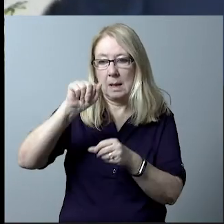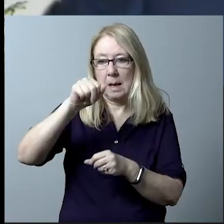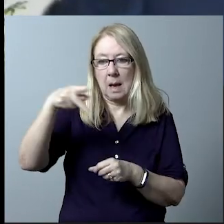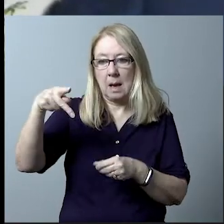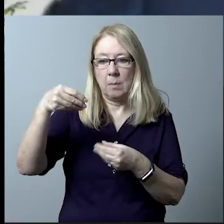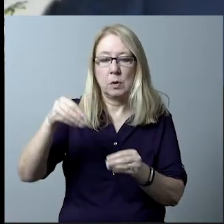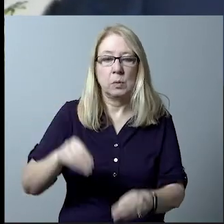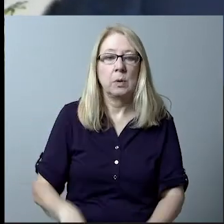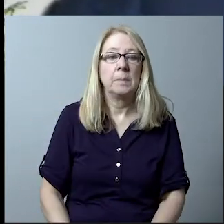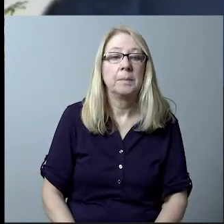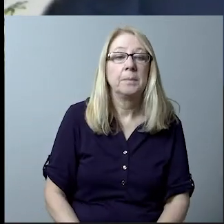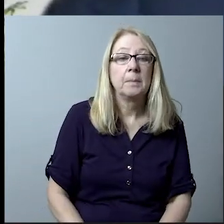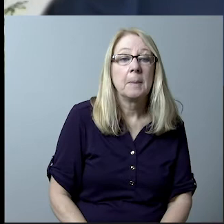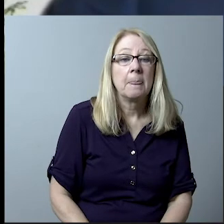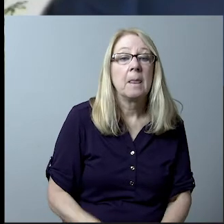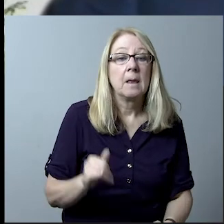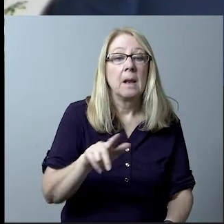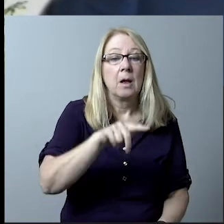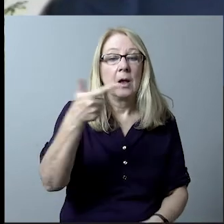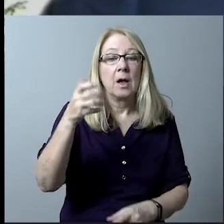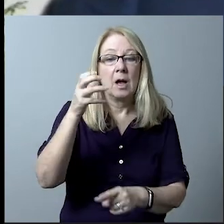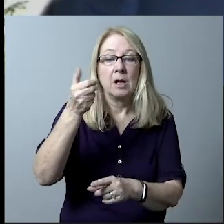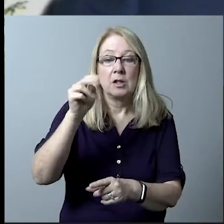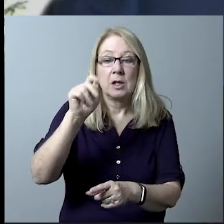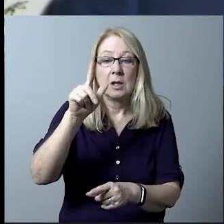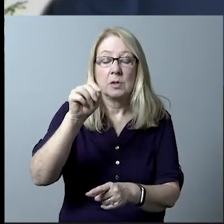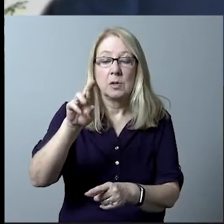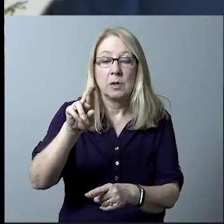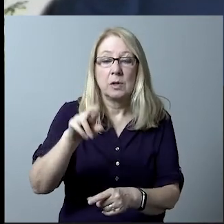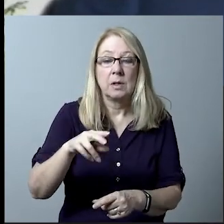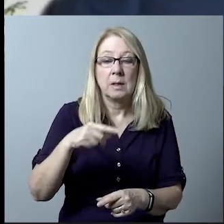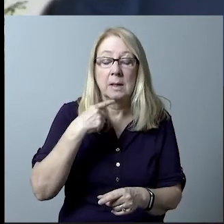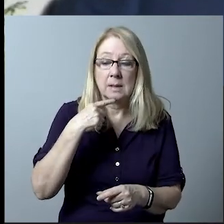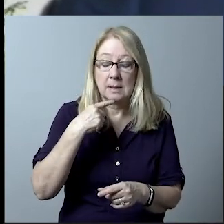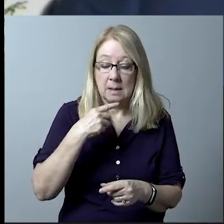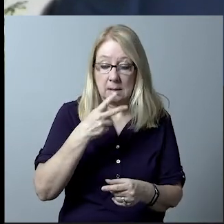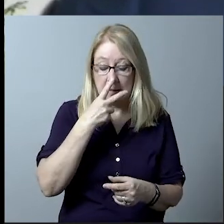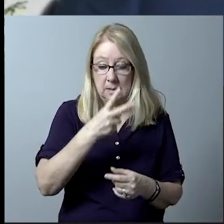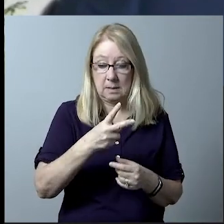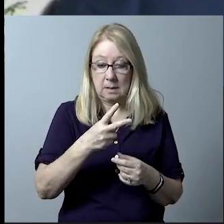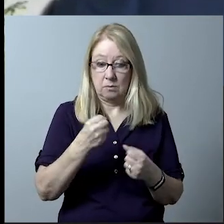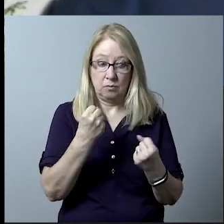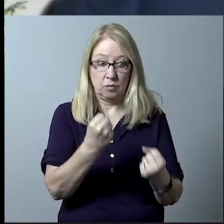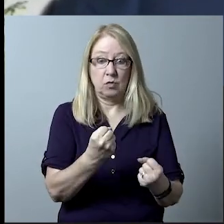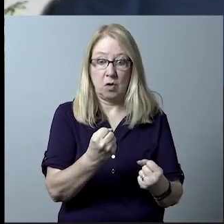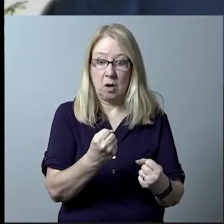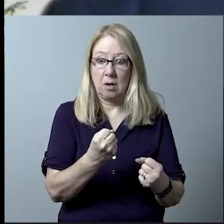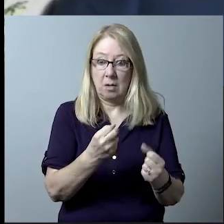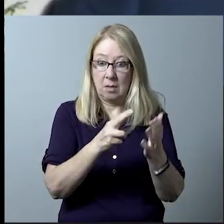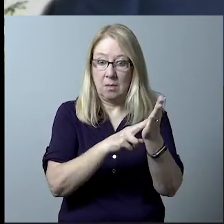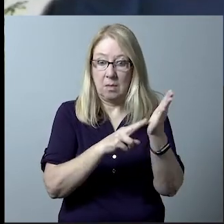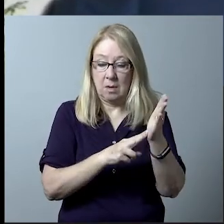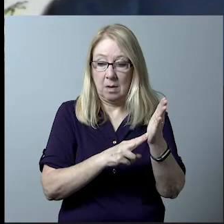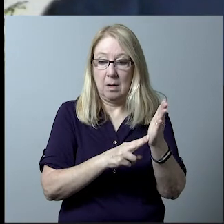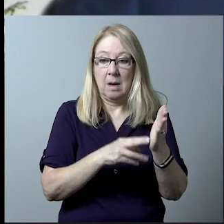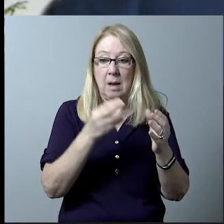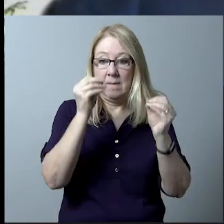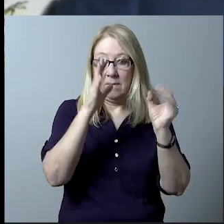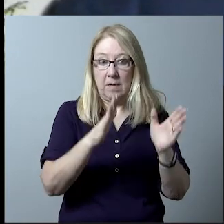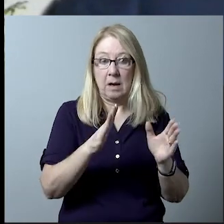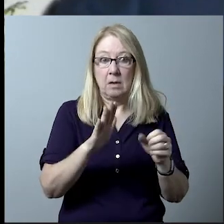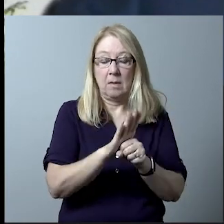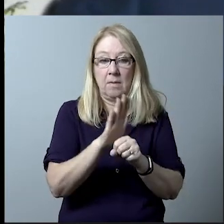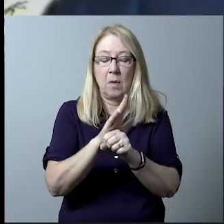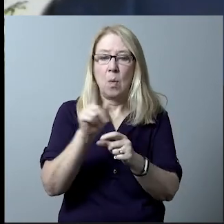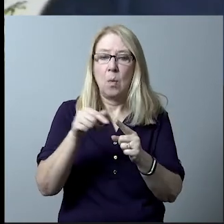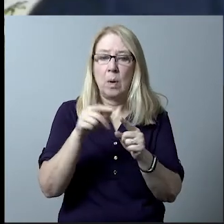help you out with this. All right, Chancellor, we'll come back to you for this one. So it says, seeing the strong enrollment numbers and so many